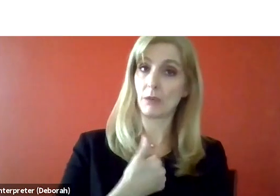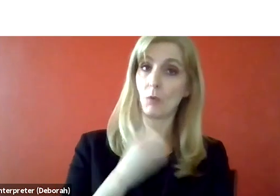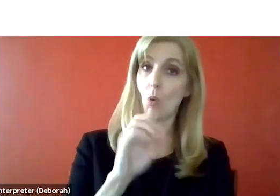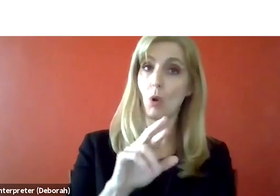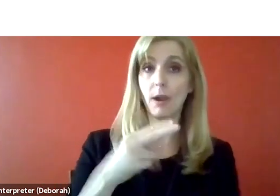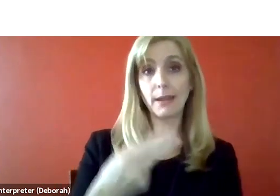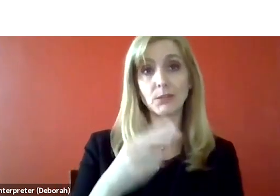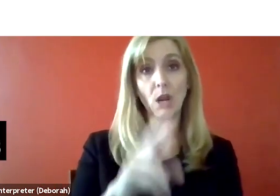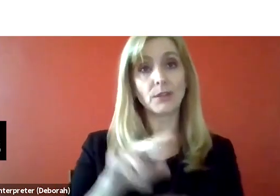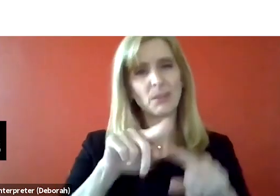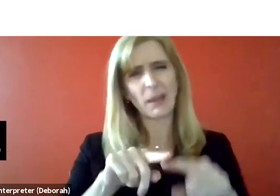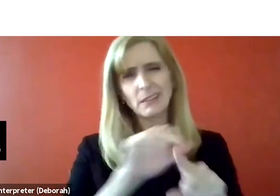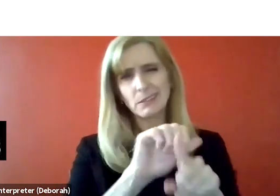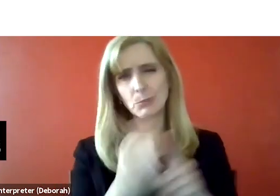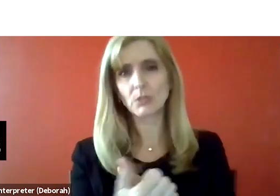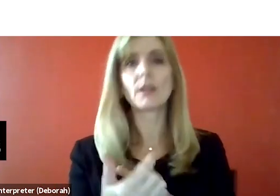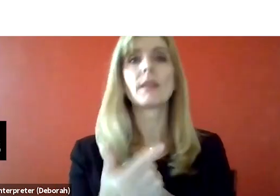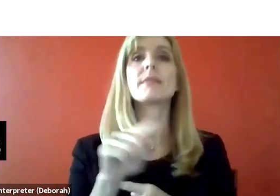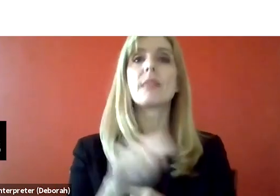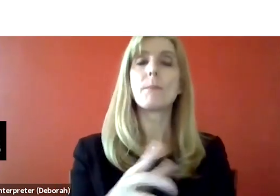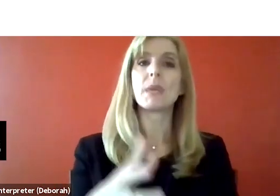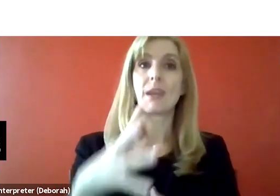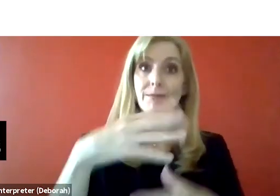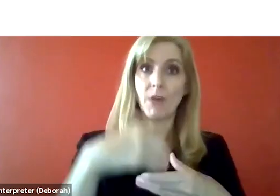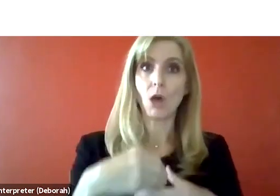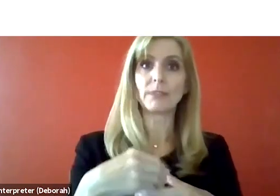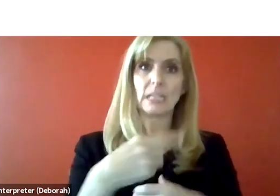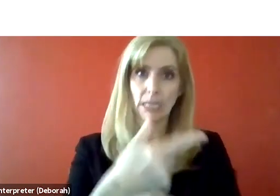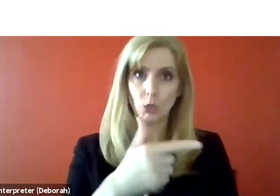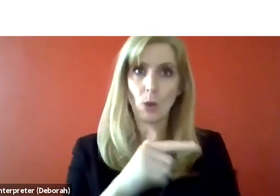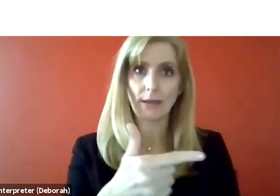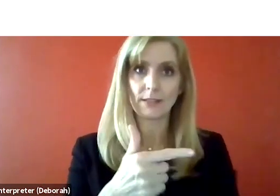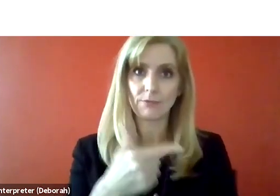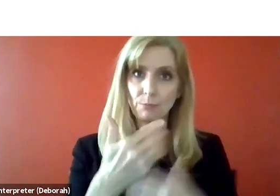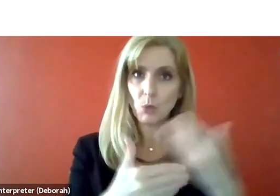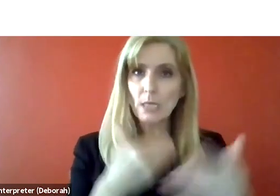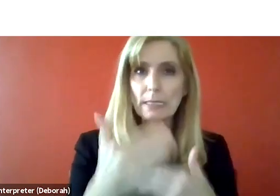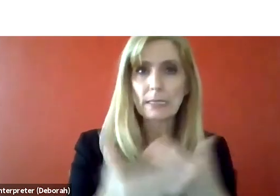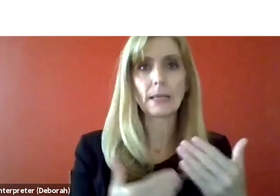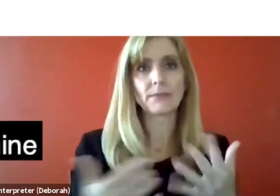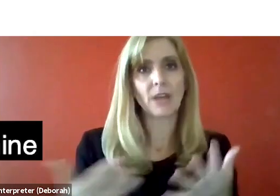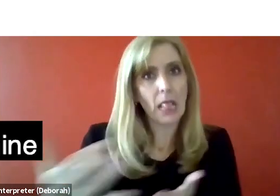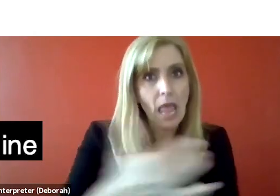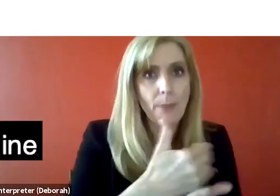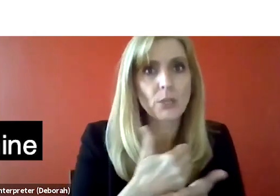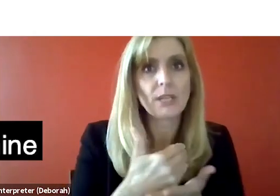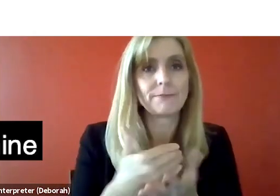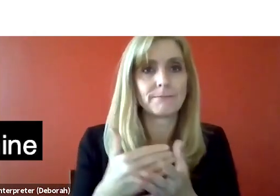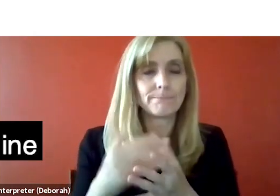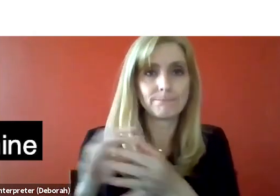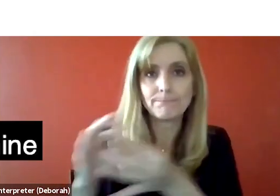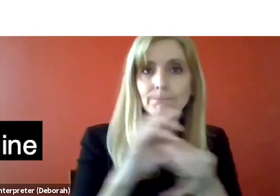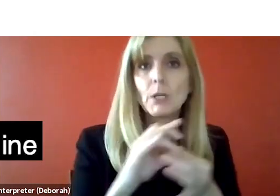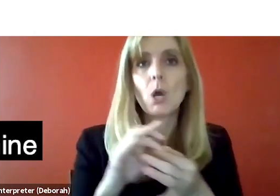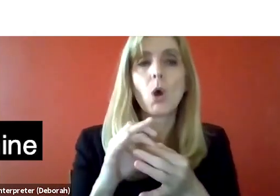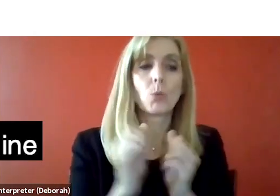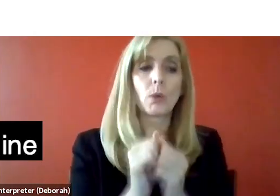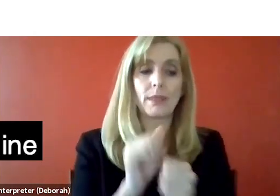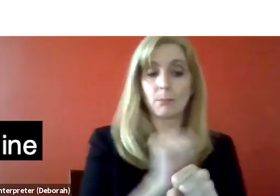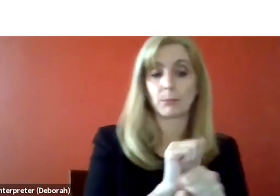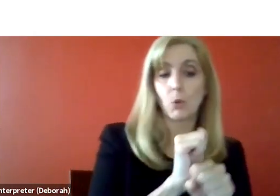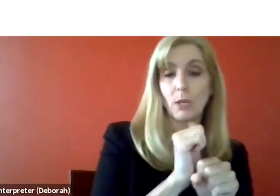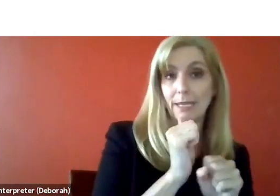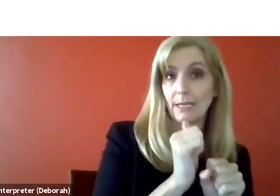on the circumstances, will engage in this interactive process where it's essentially a collaborative effort between employee and the unit